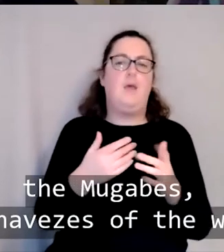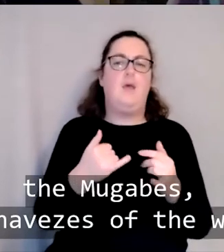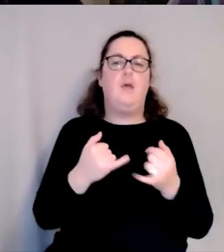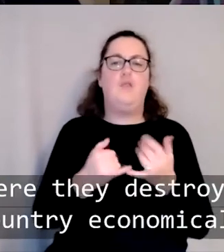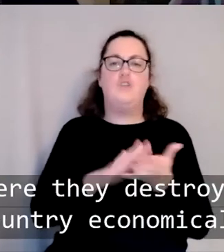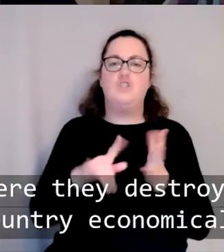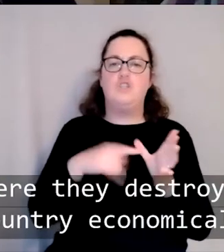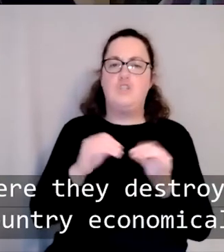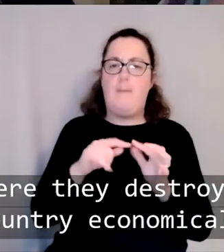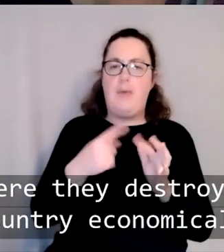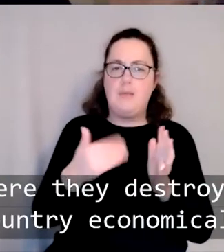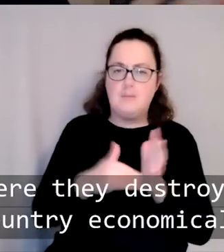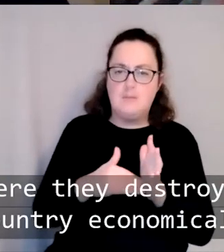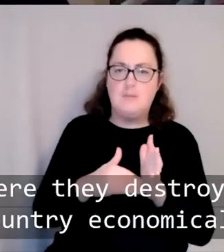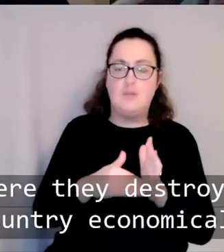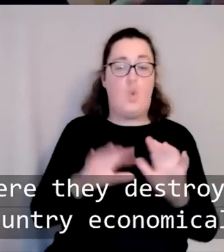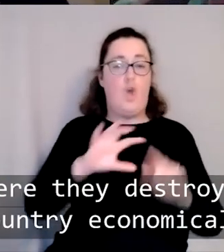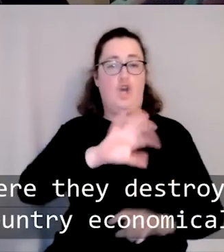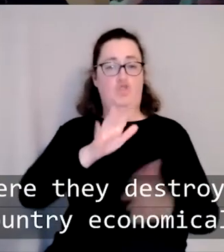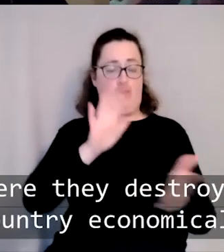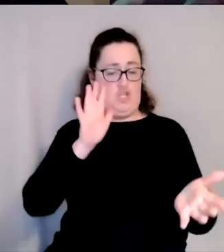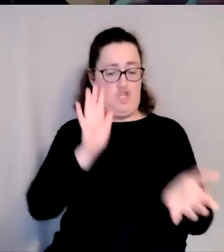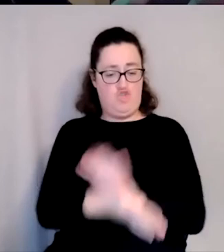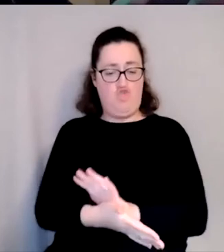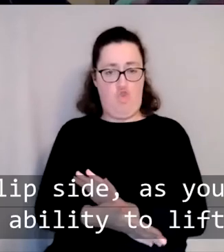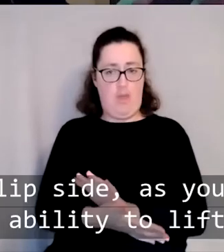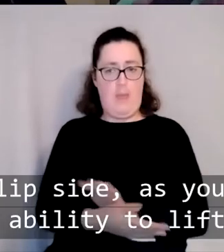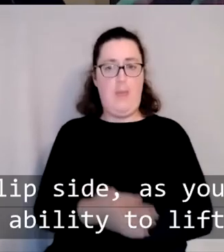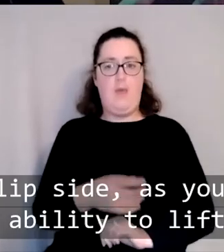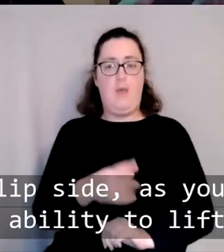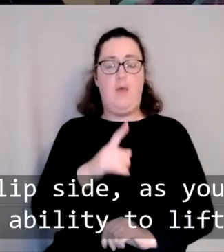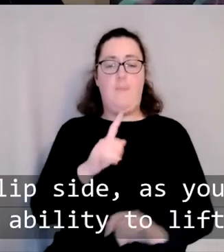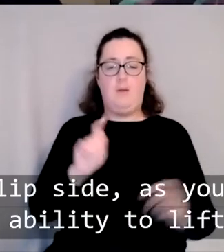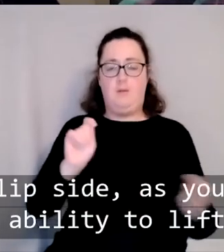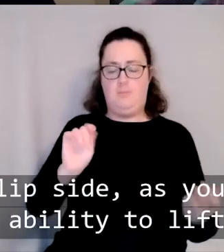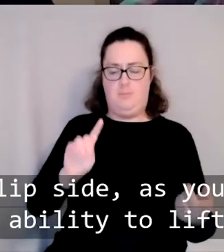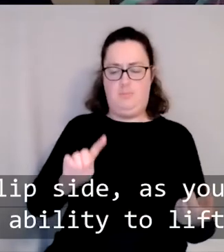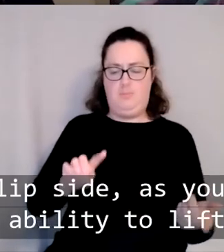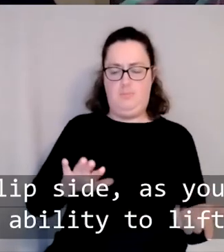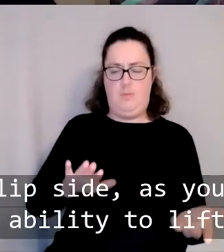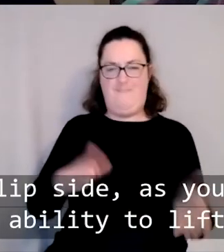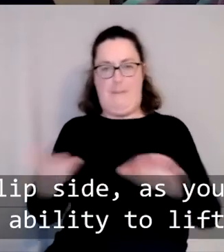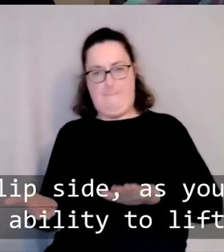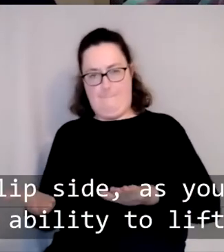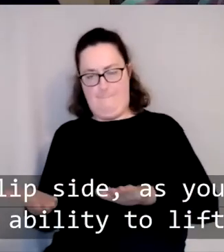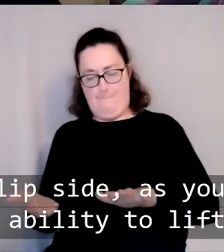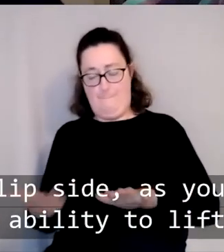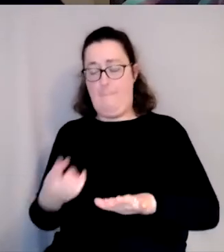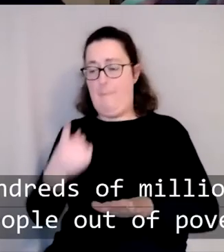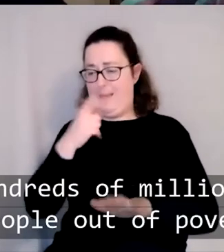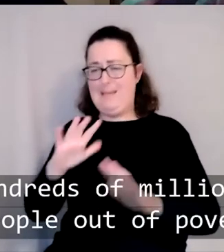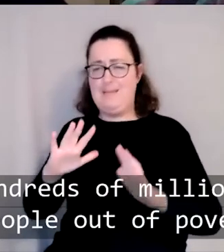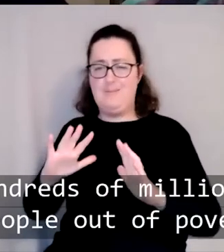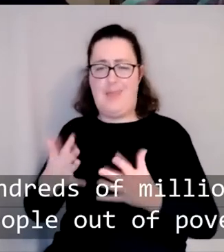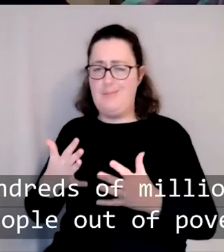Chavezes of the world, of where they destroy a country economically. But the flip side, as you say, is the ability to lift